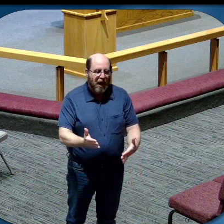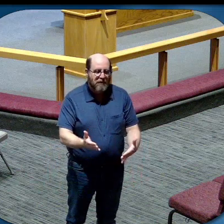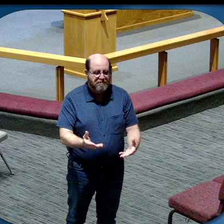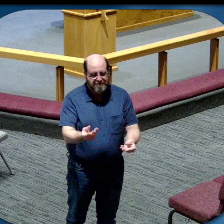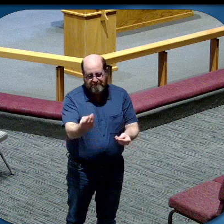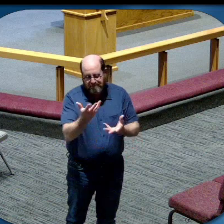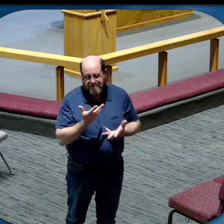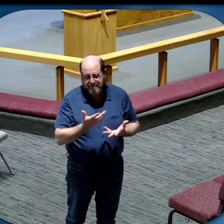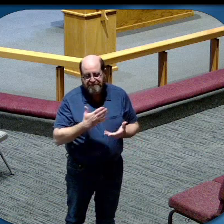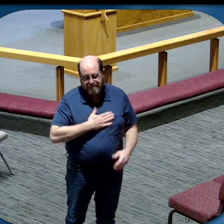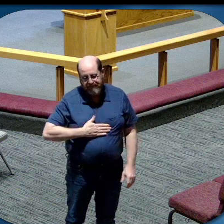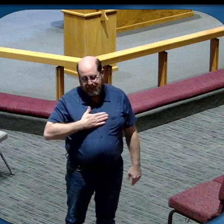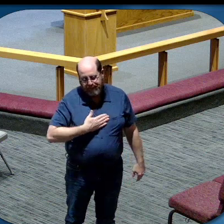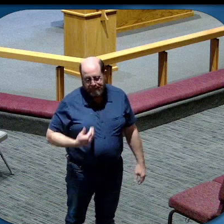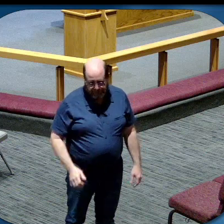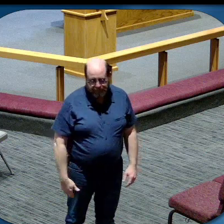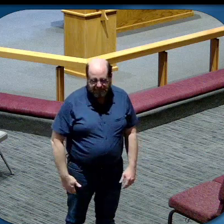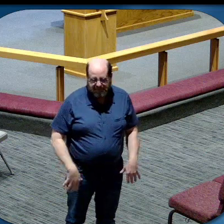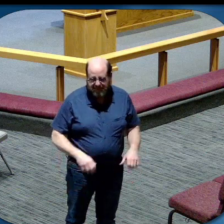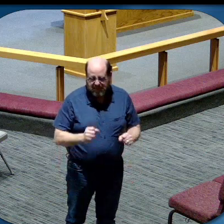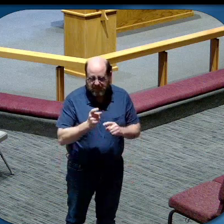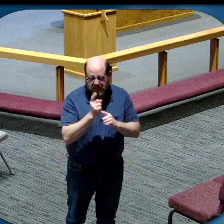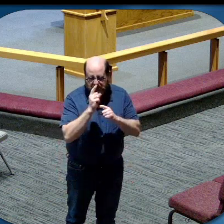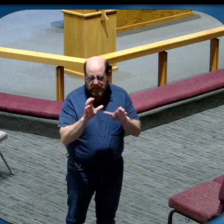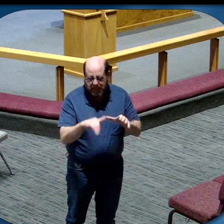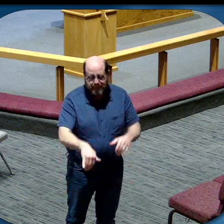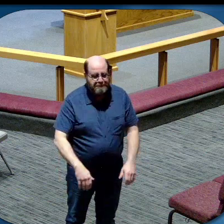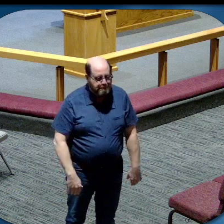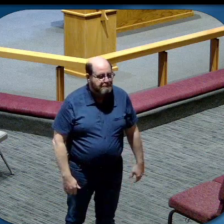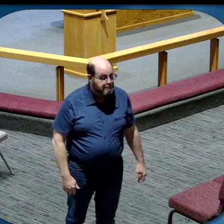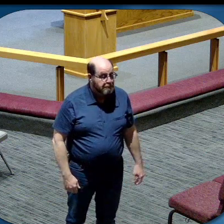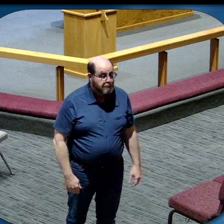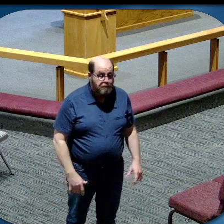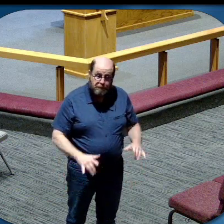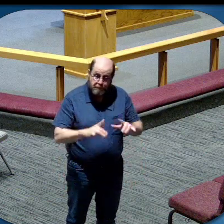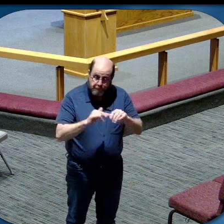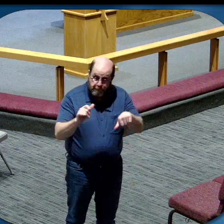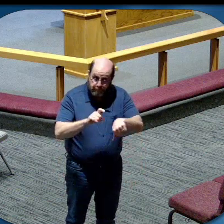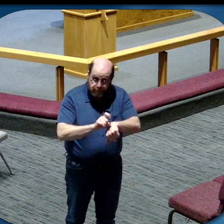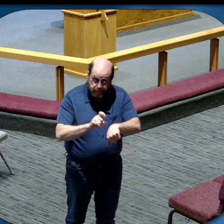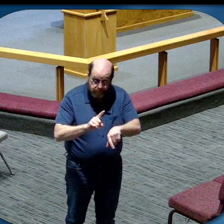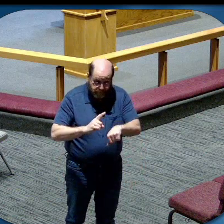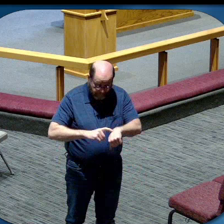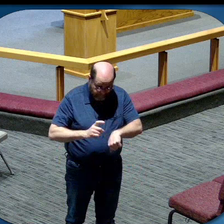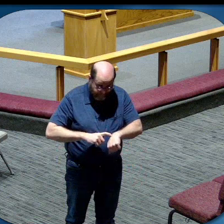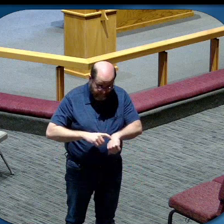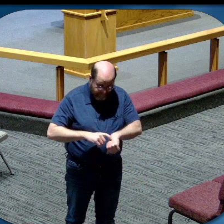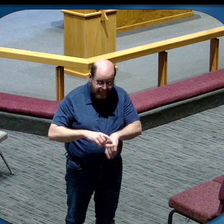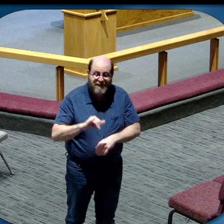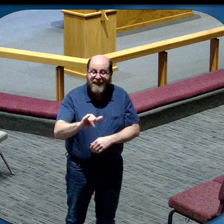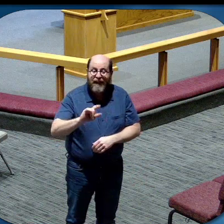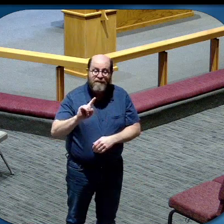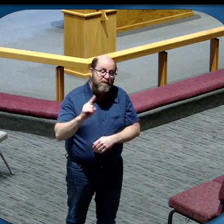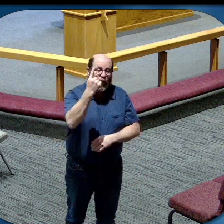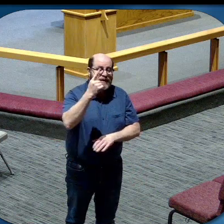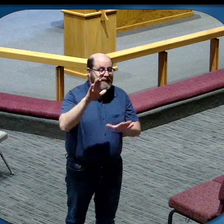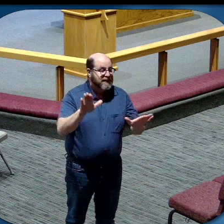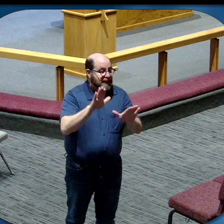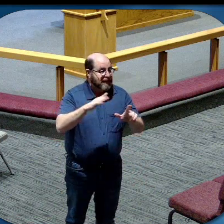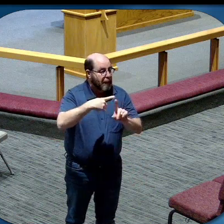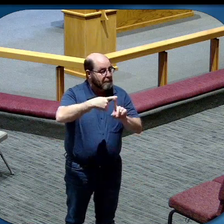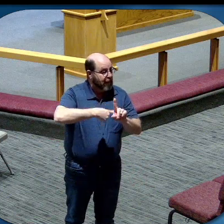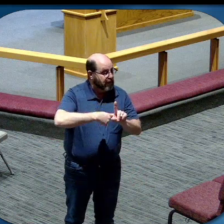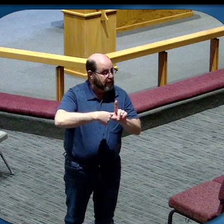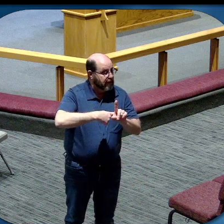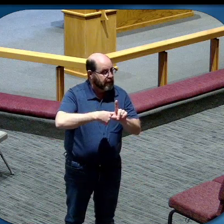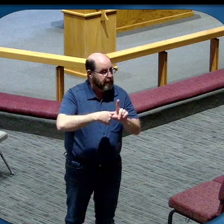know. So take a moment to do that. Also, too, this being the first Sunday of the month,